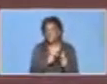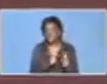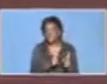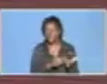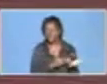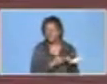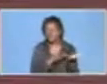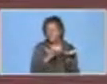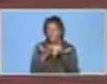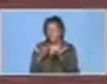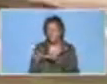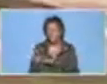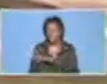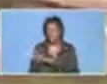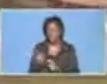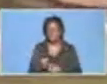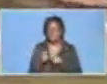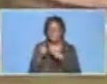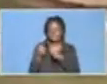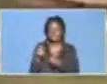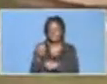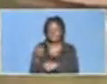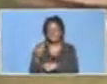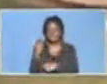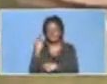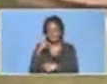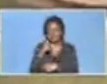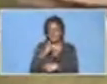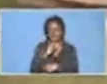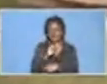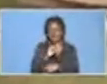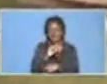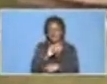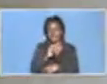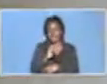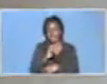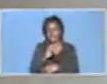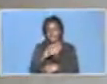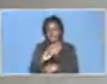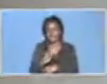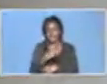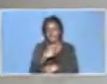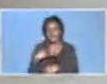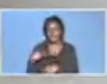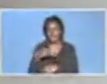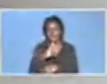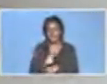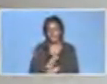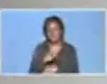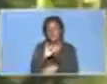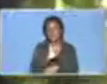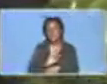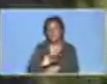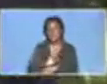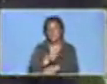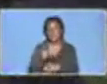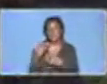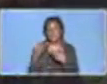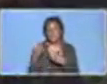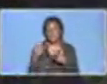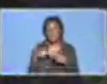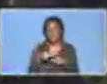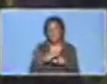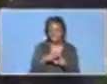supplies over there, overboard. That's for Andres and so on the Berry Island. We have already been to Exuma.